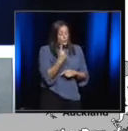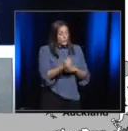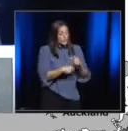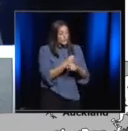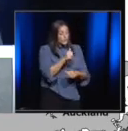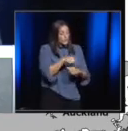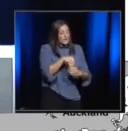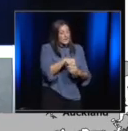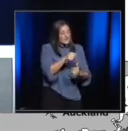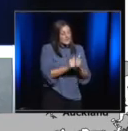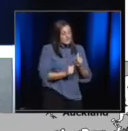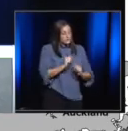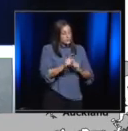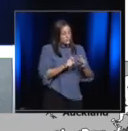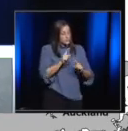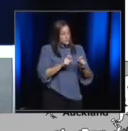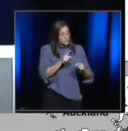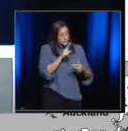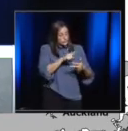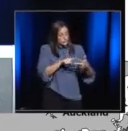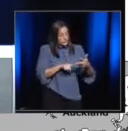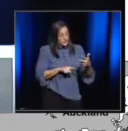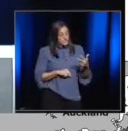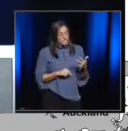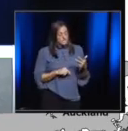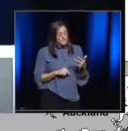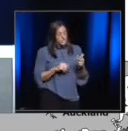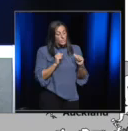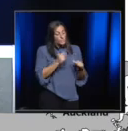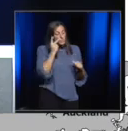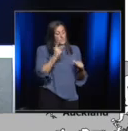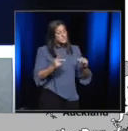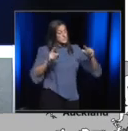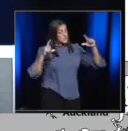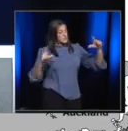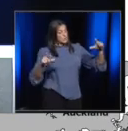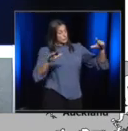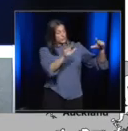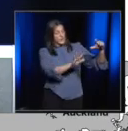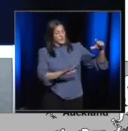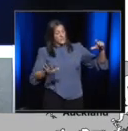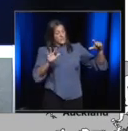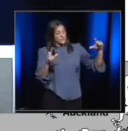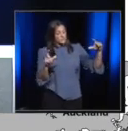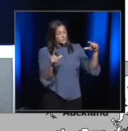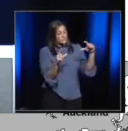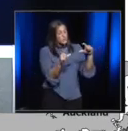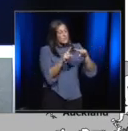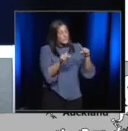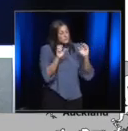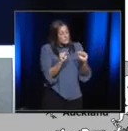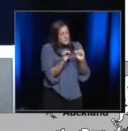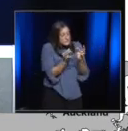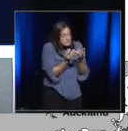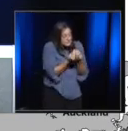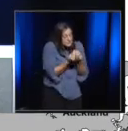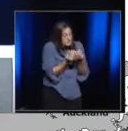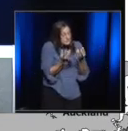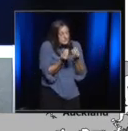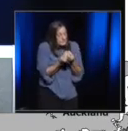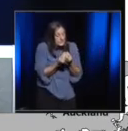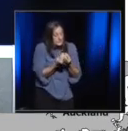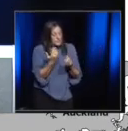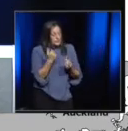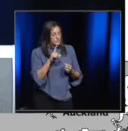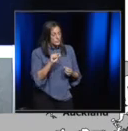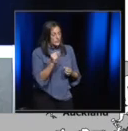synoptic survey periods. You can see the range, but you can also see how clustered they were in an abnormally warm ocean in